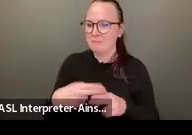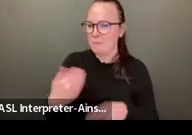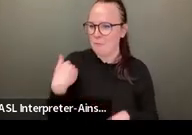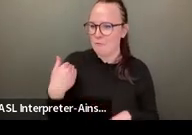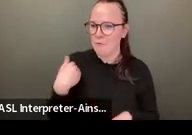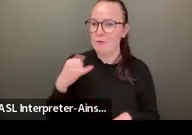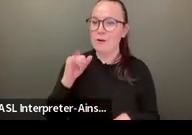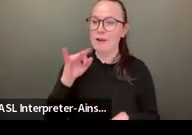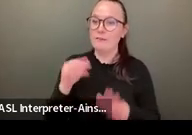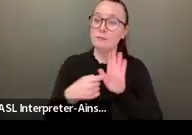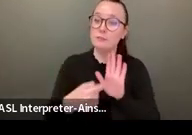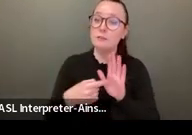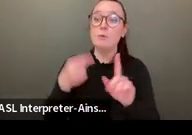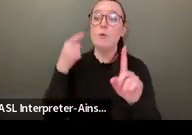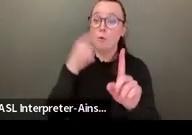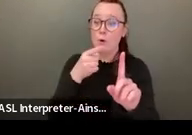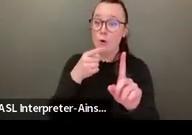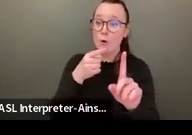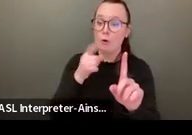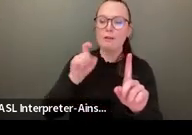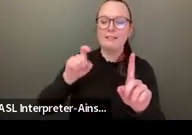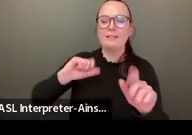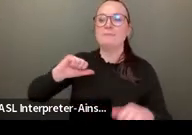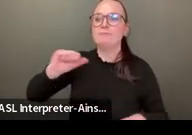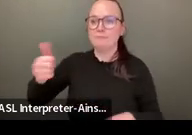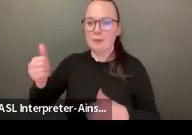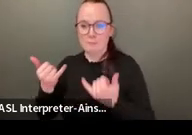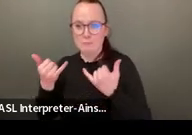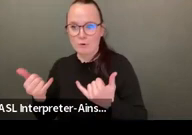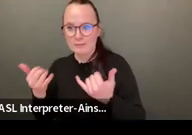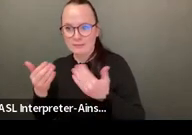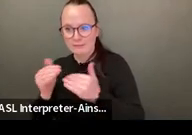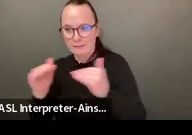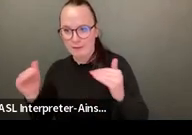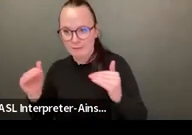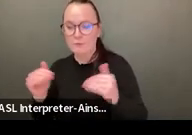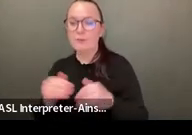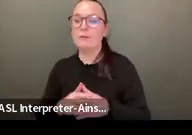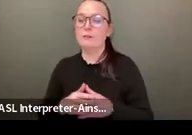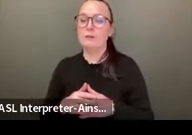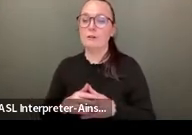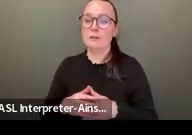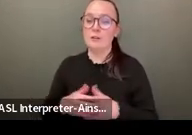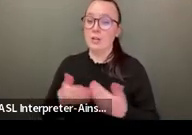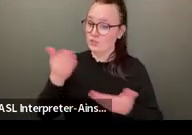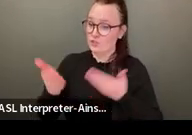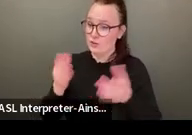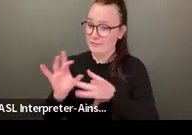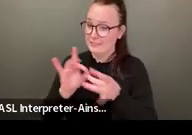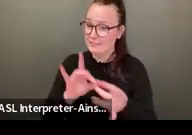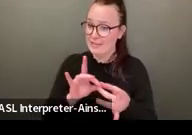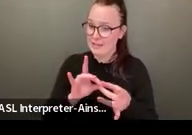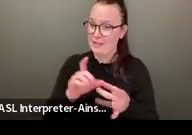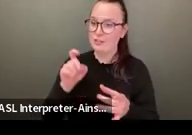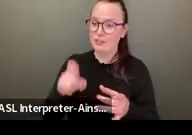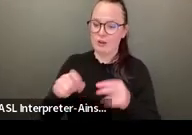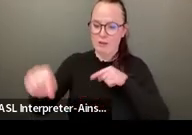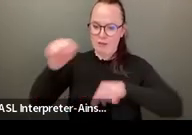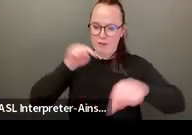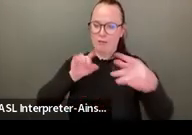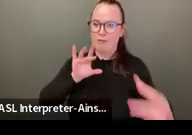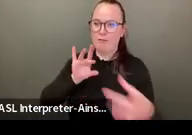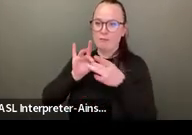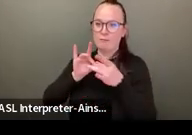there's a goal, there needs to be a present level, there needs to be a service attached to it. It should be aligned backwards to a specific skill